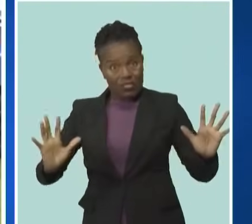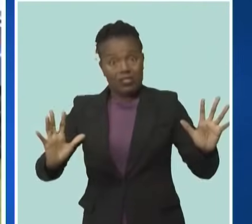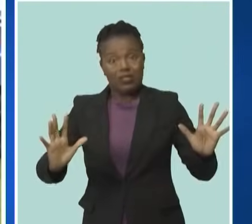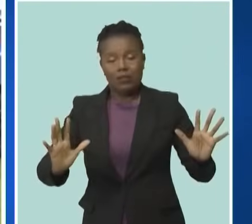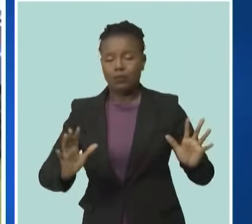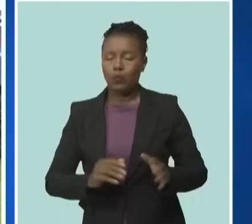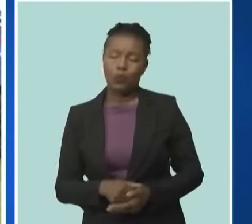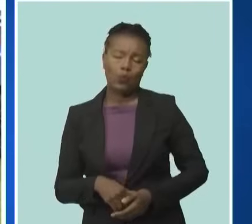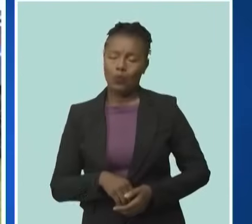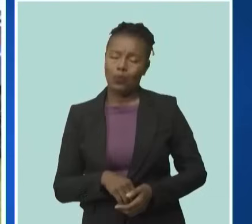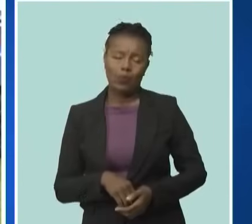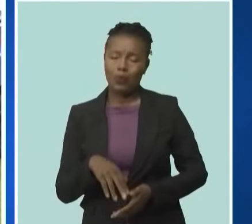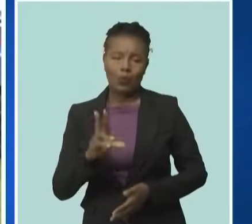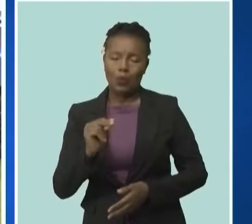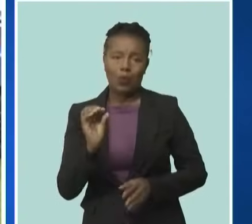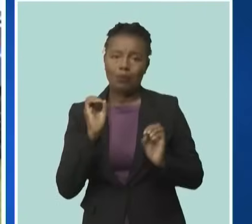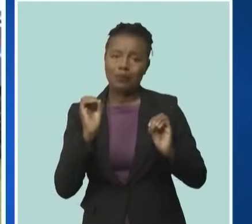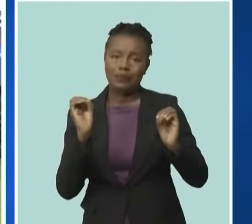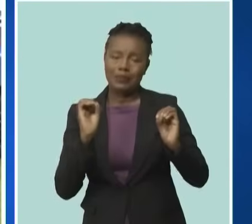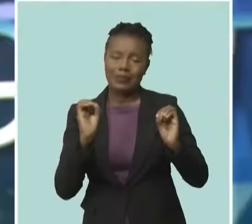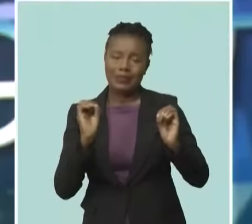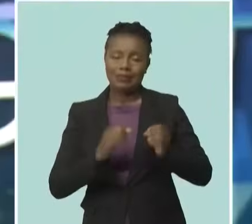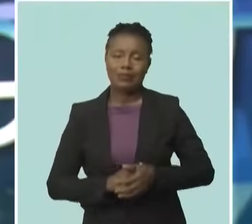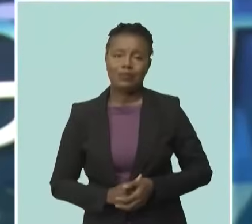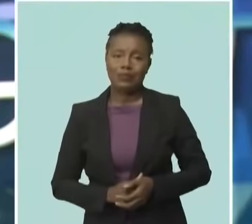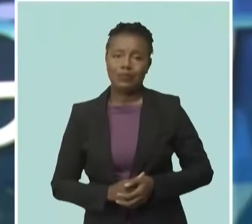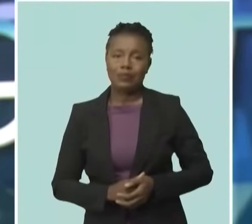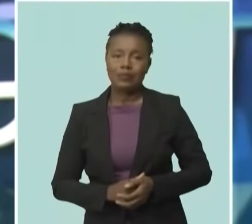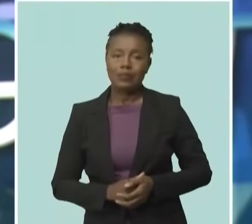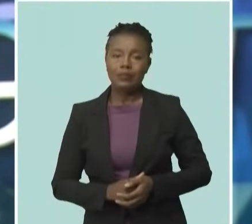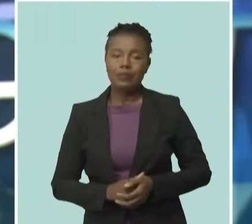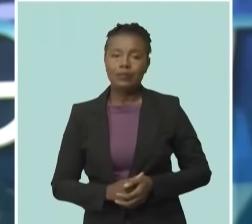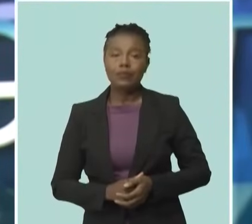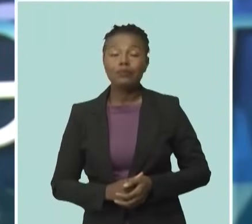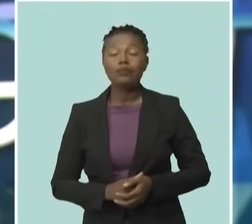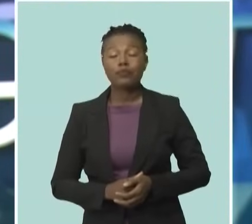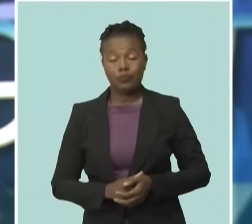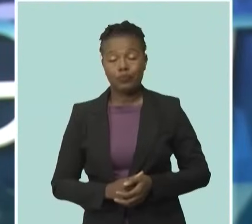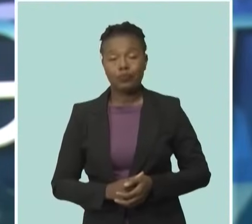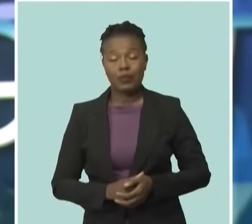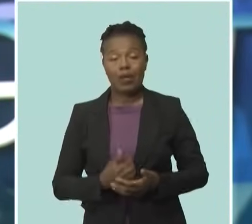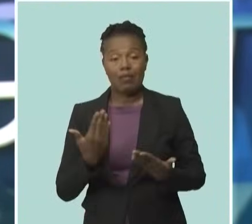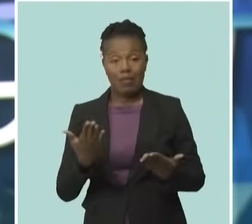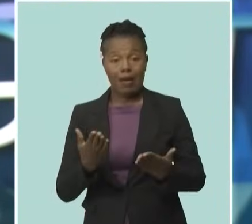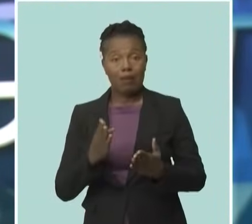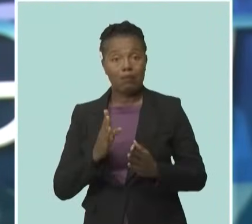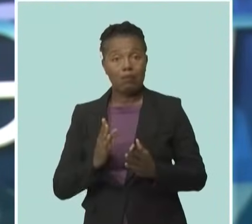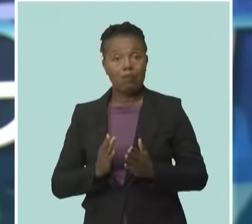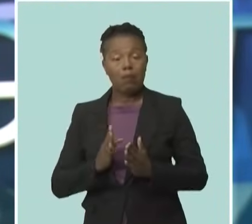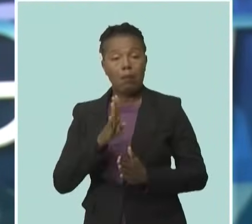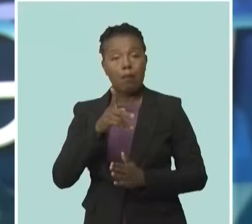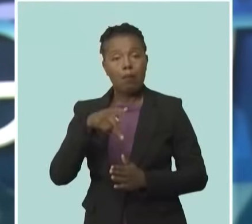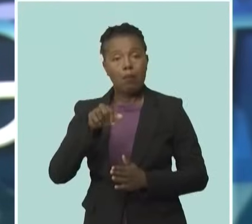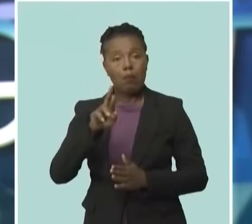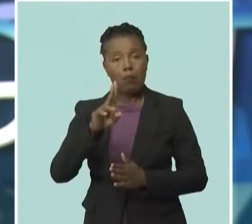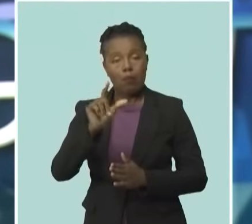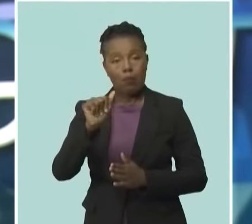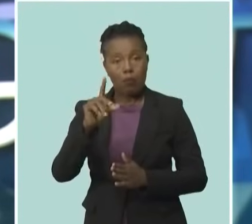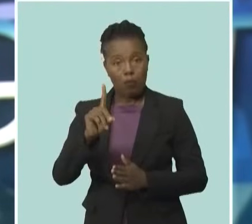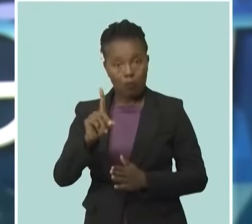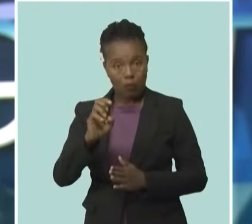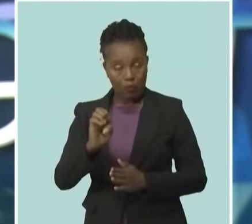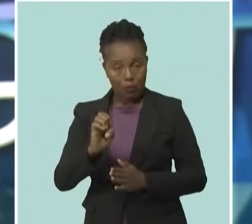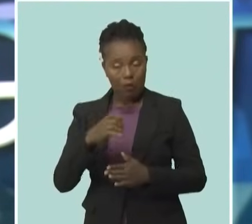firearms and its attendant consequences. Well, the Passing Out Parade was held for 46 new officers who've